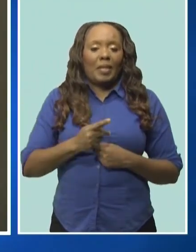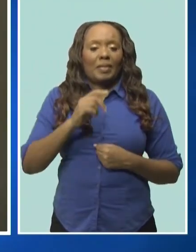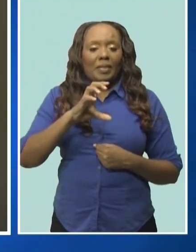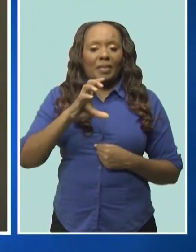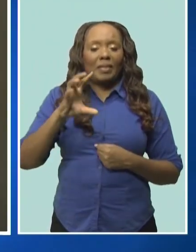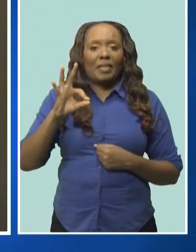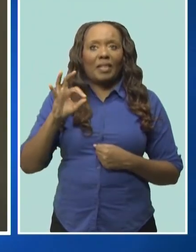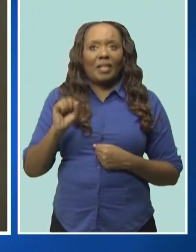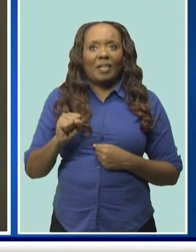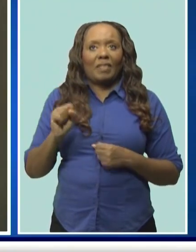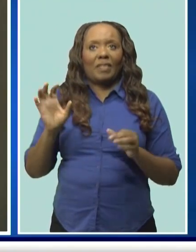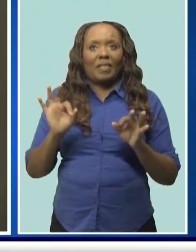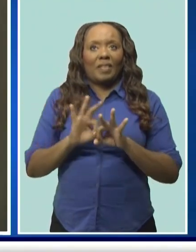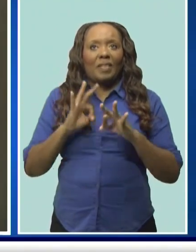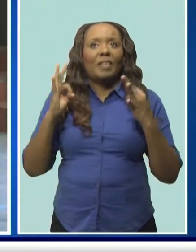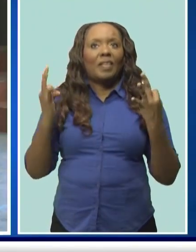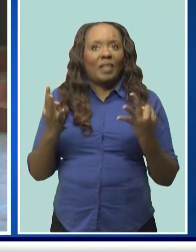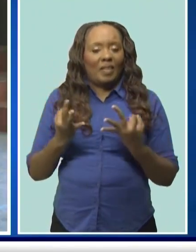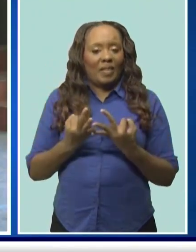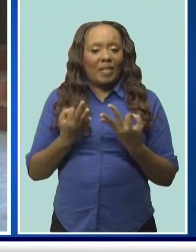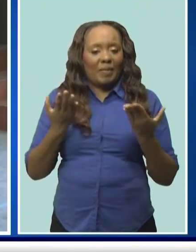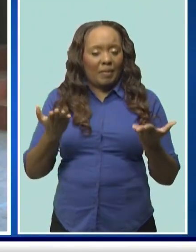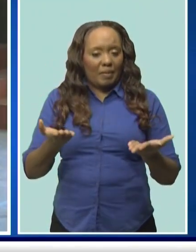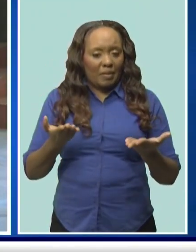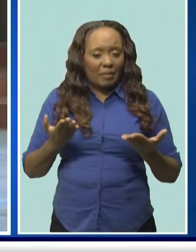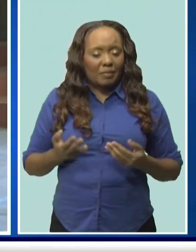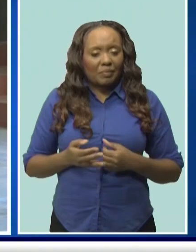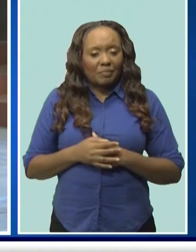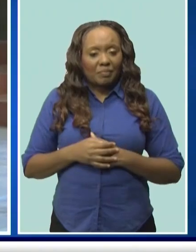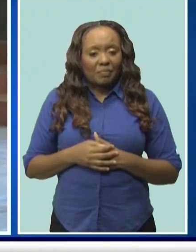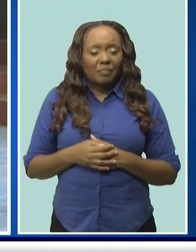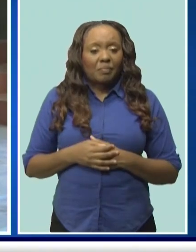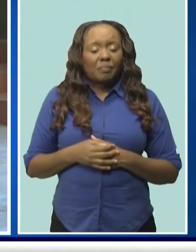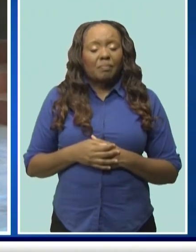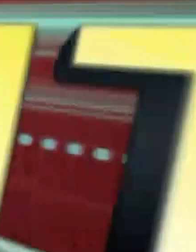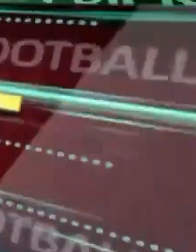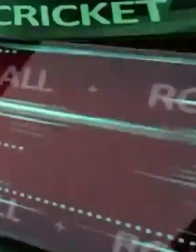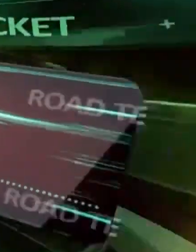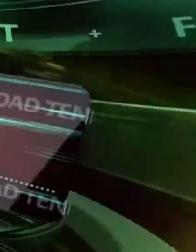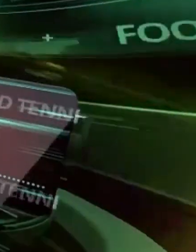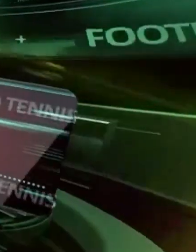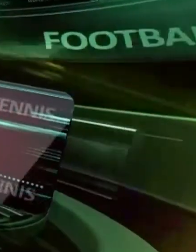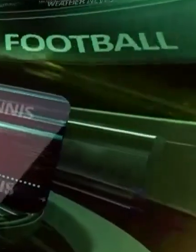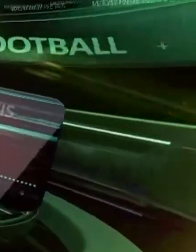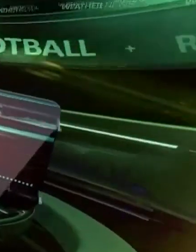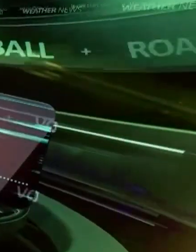family. Rachel Agard, CBC News.